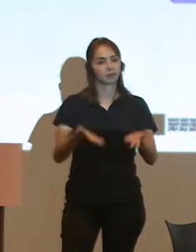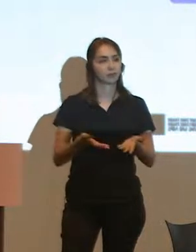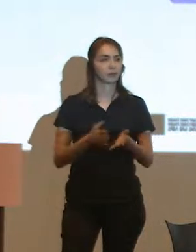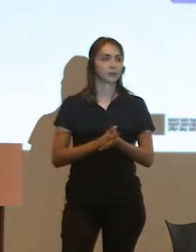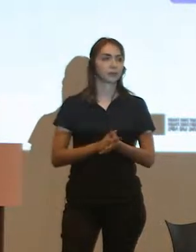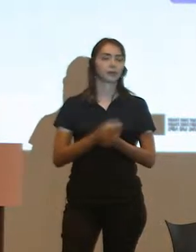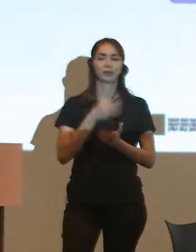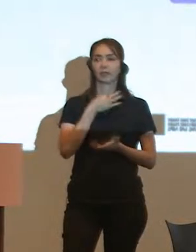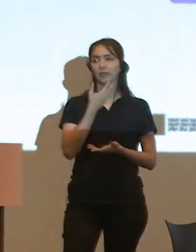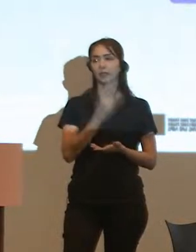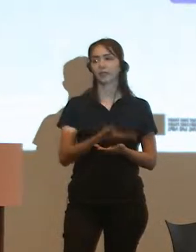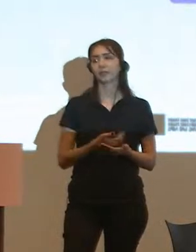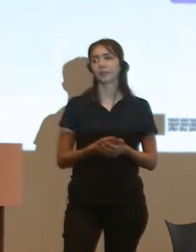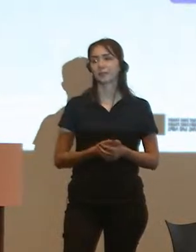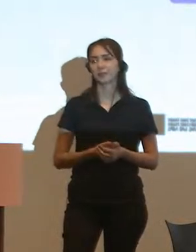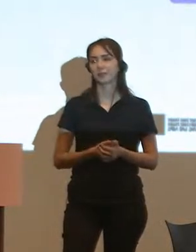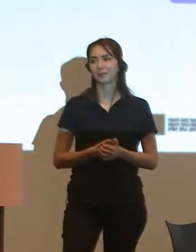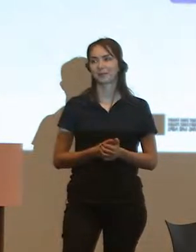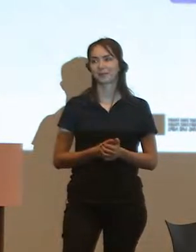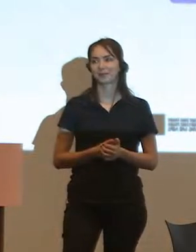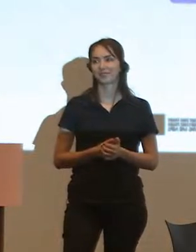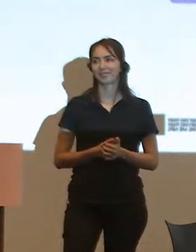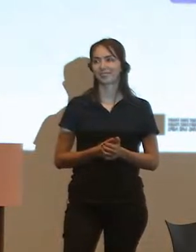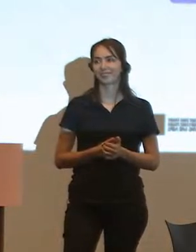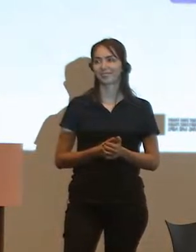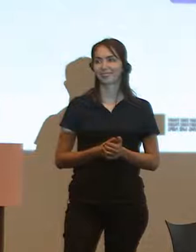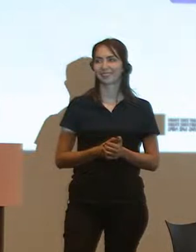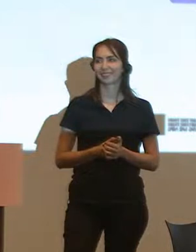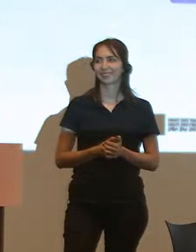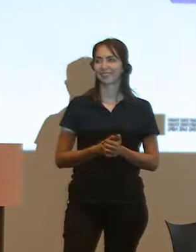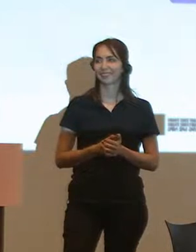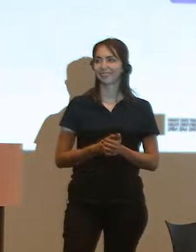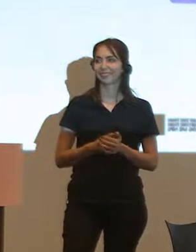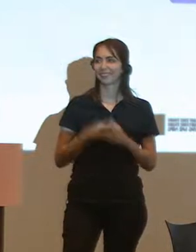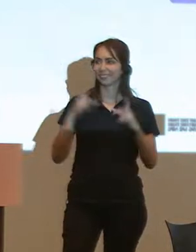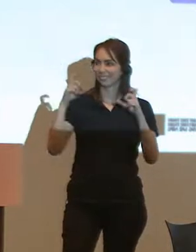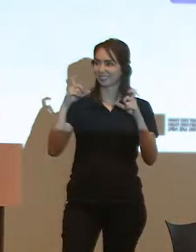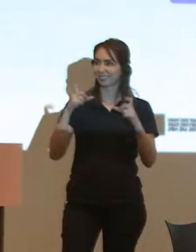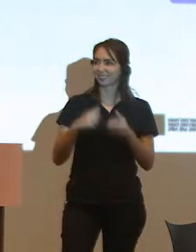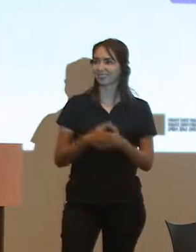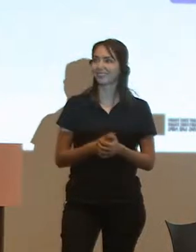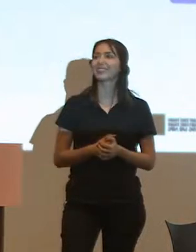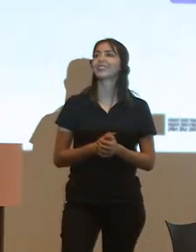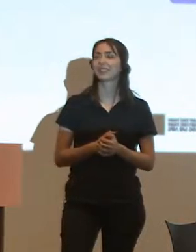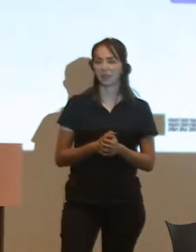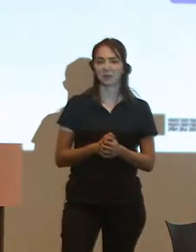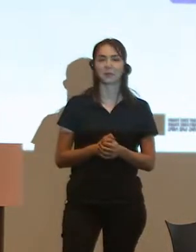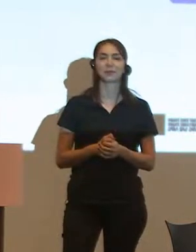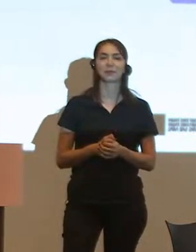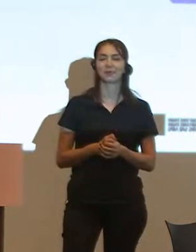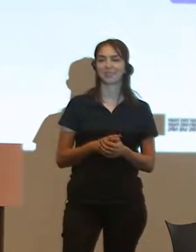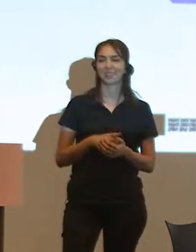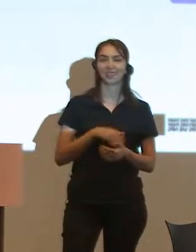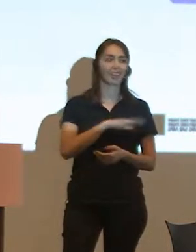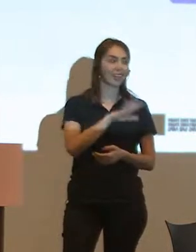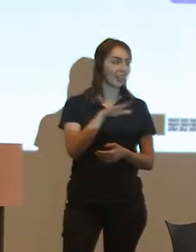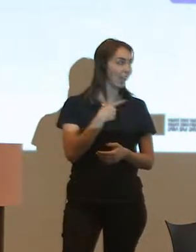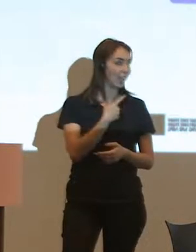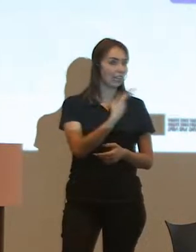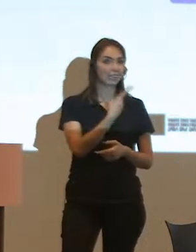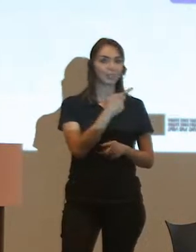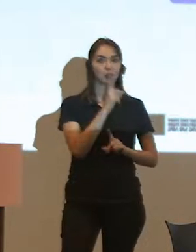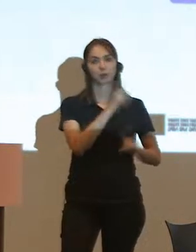thank you i would like to ask both of you i mean let's although our